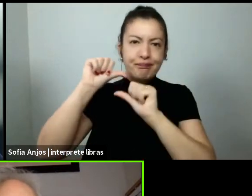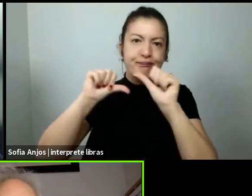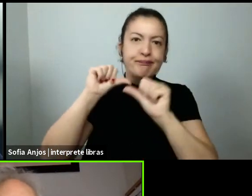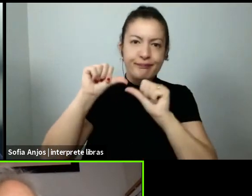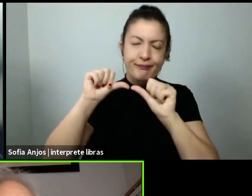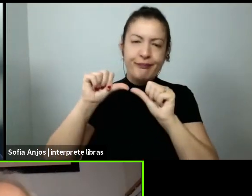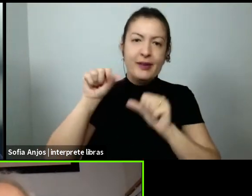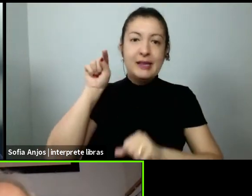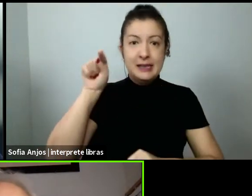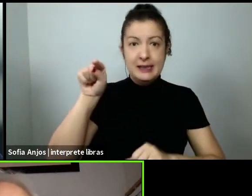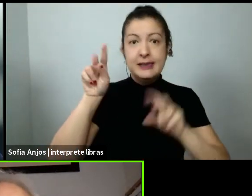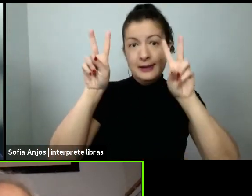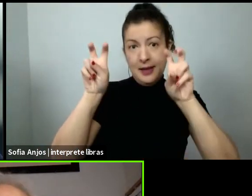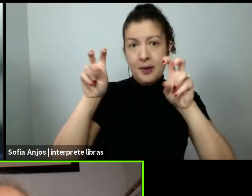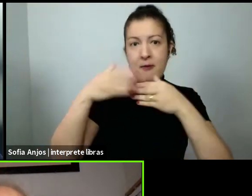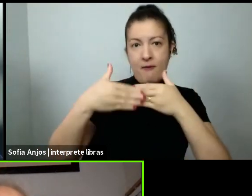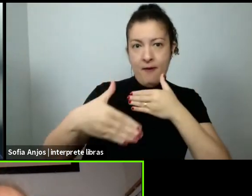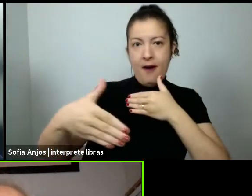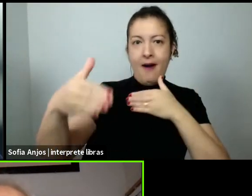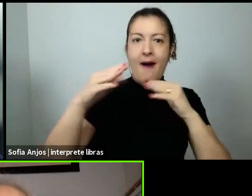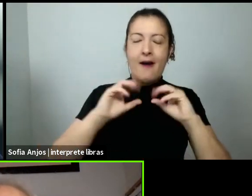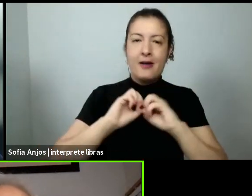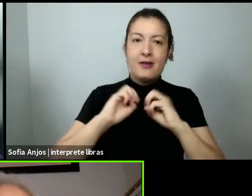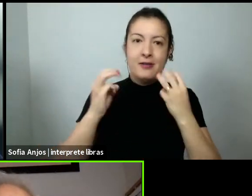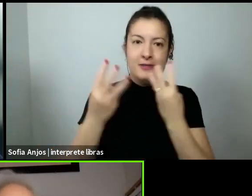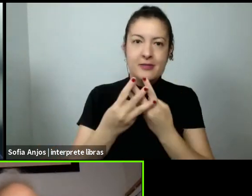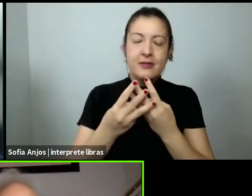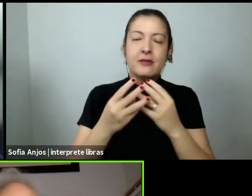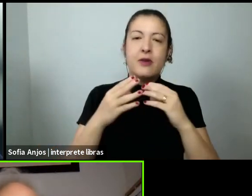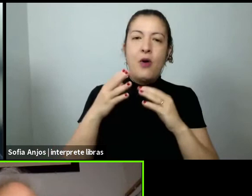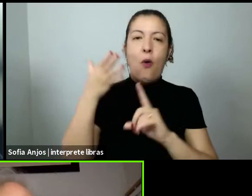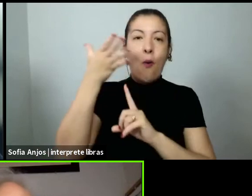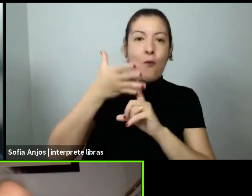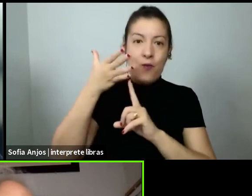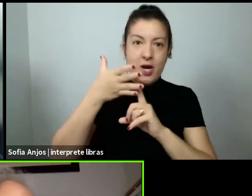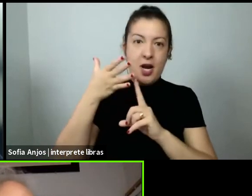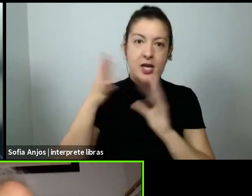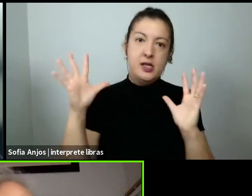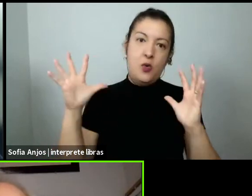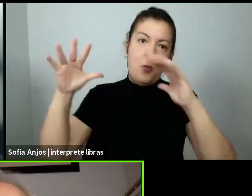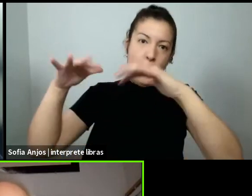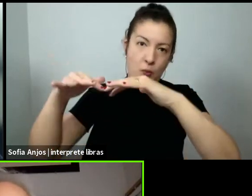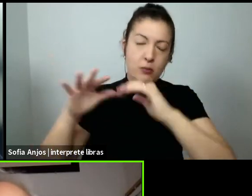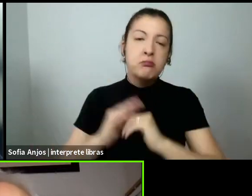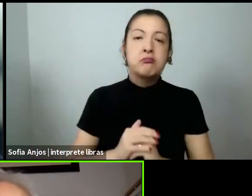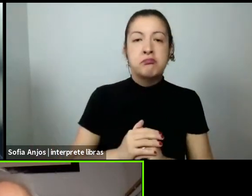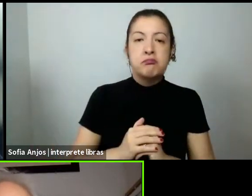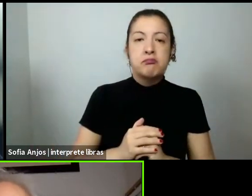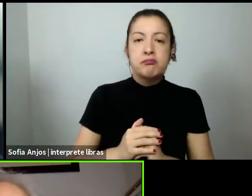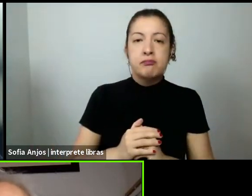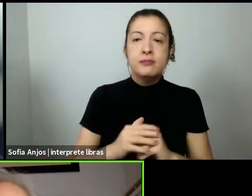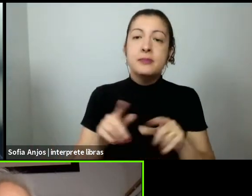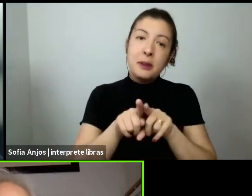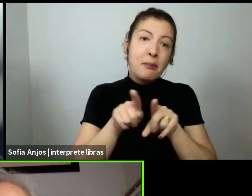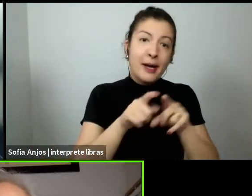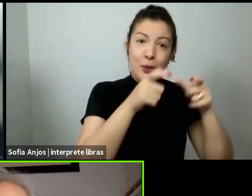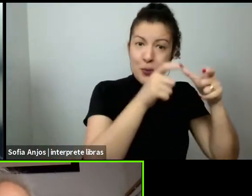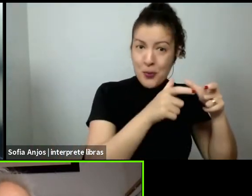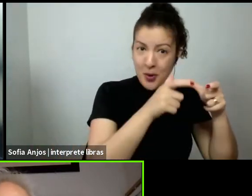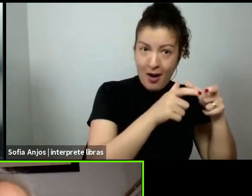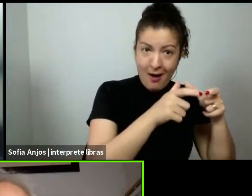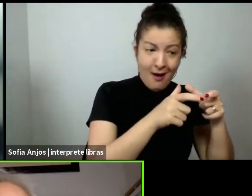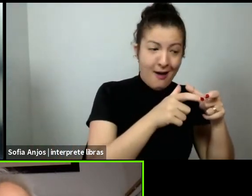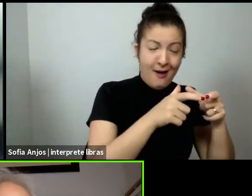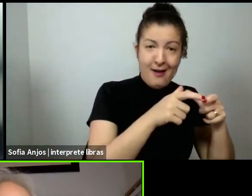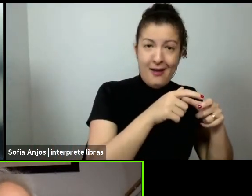have in each local community. But it's something that requires not one strategy, but lots of strategies.